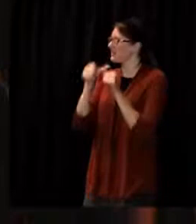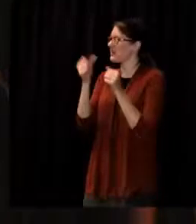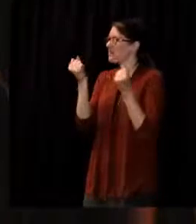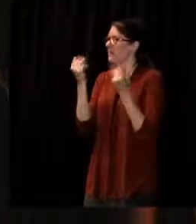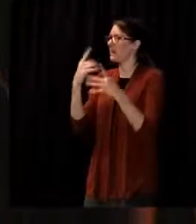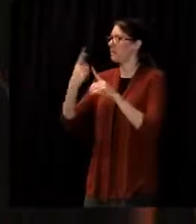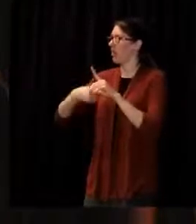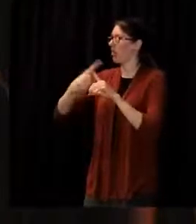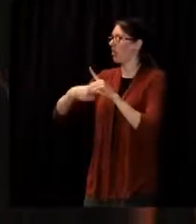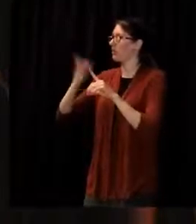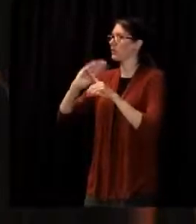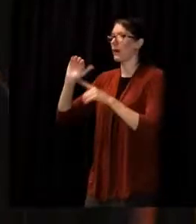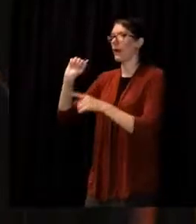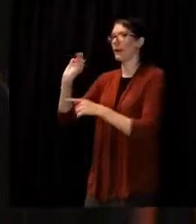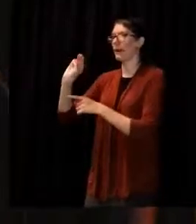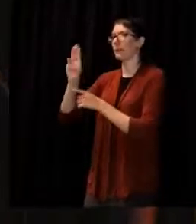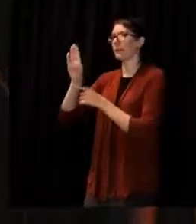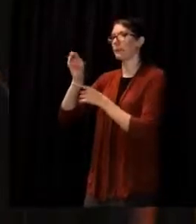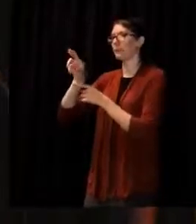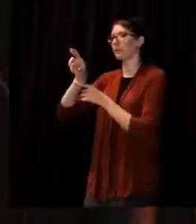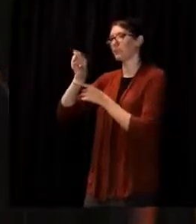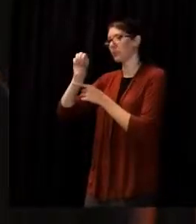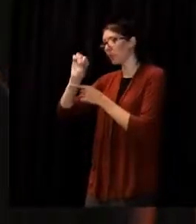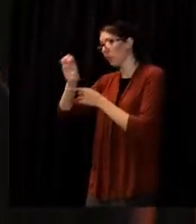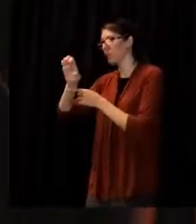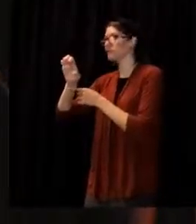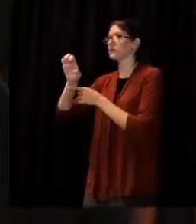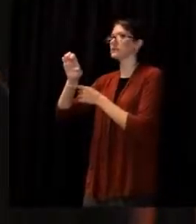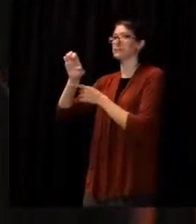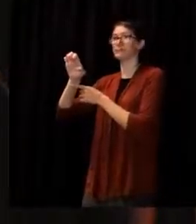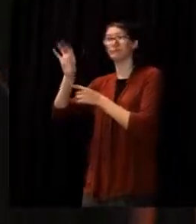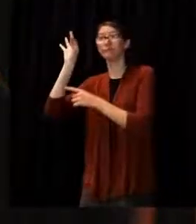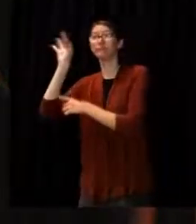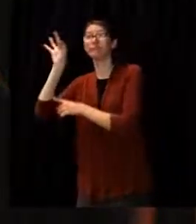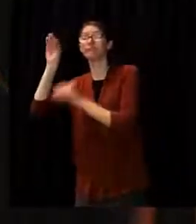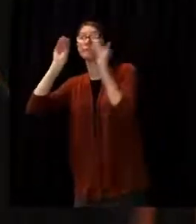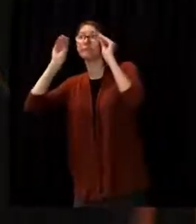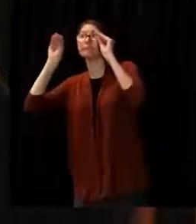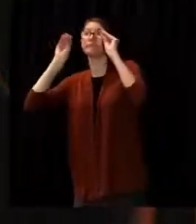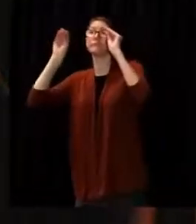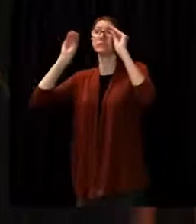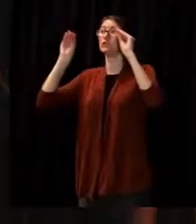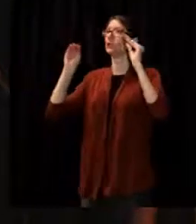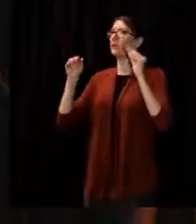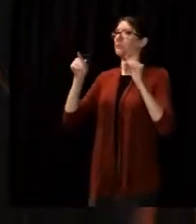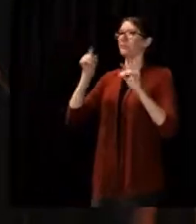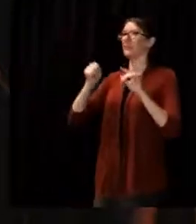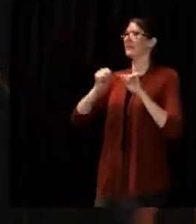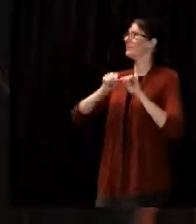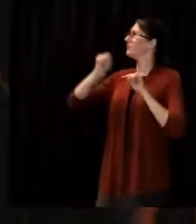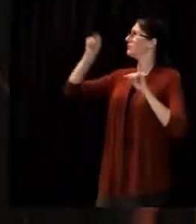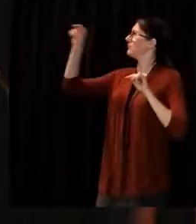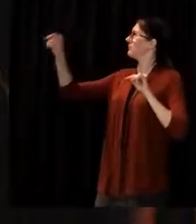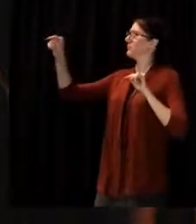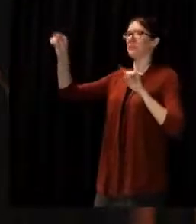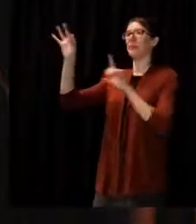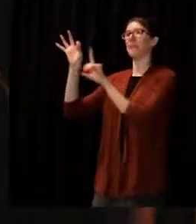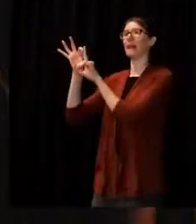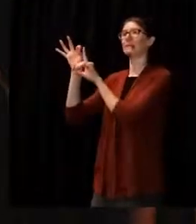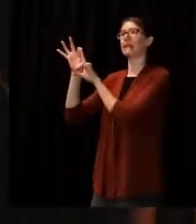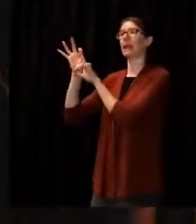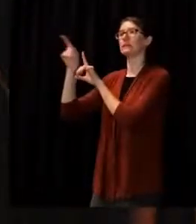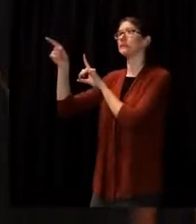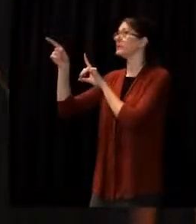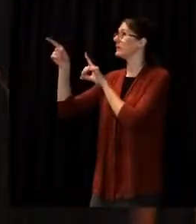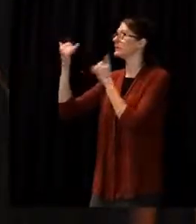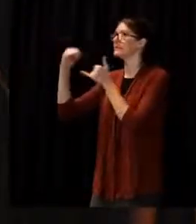had Ambrose come and speak to us, but he spoke to us. He was actually across the seas in Pakistan. And yet we got to hear